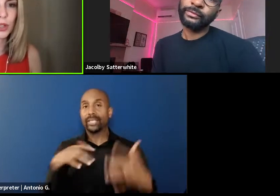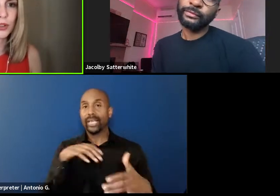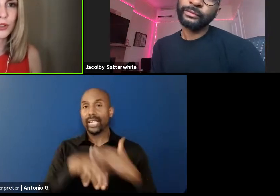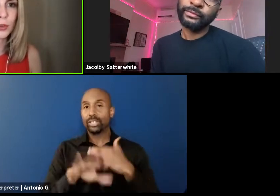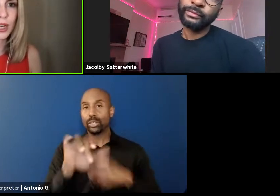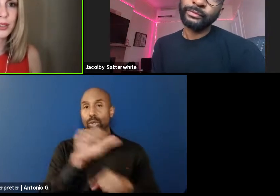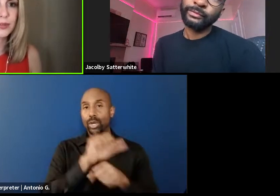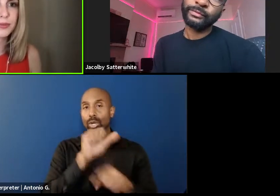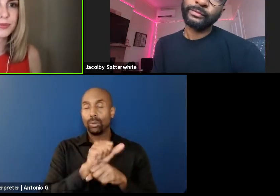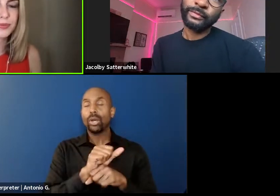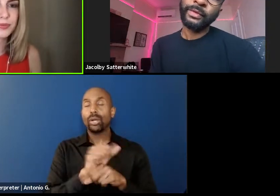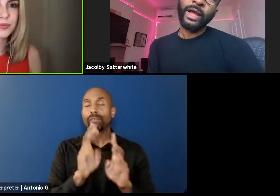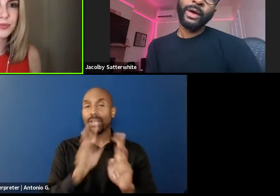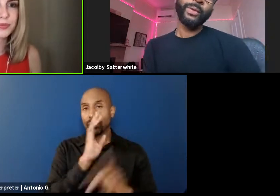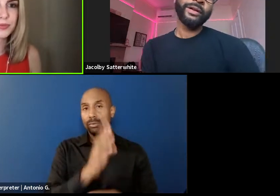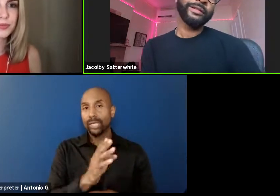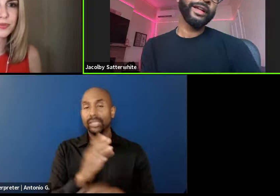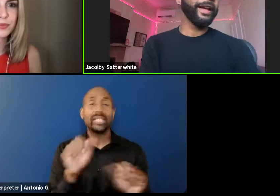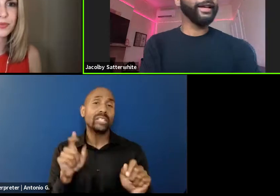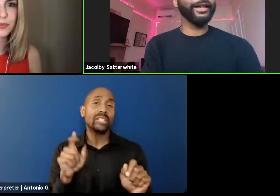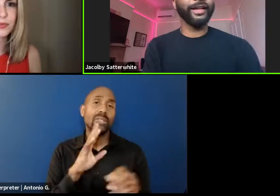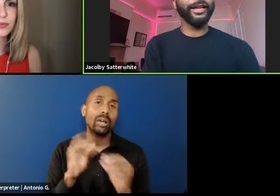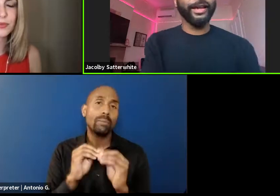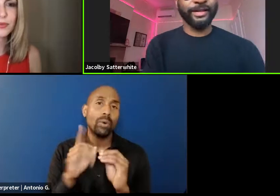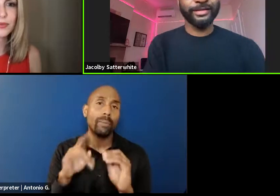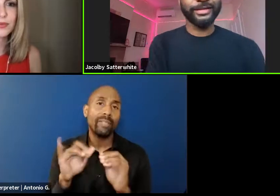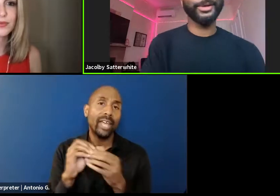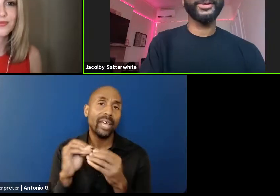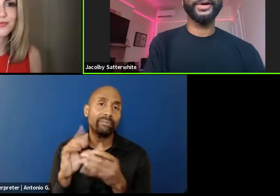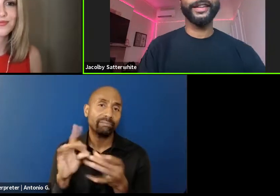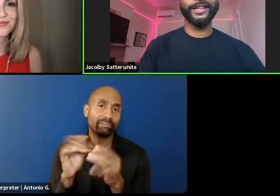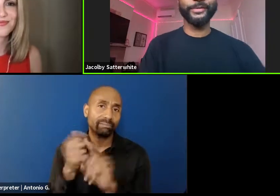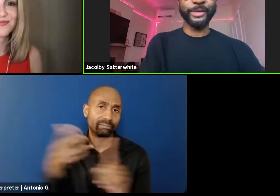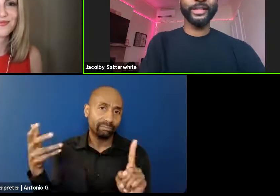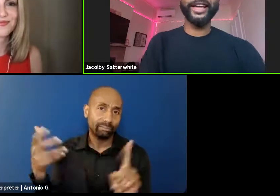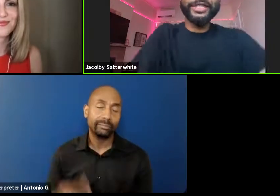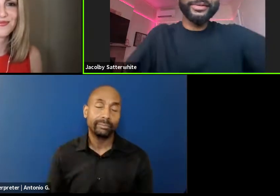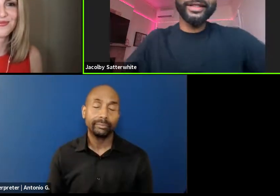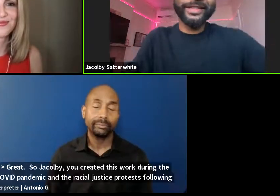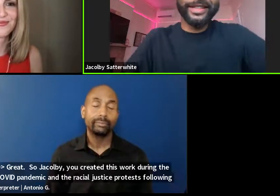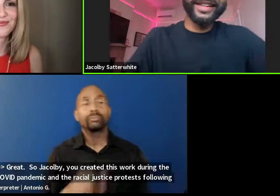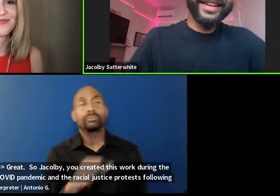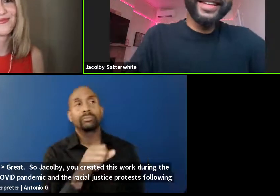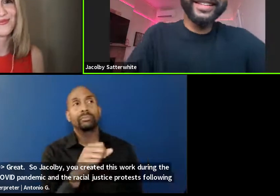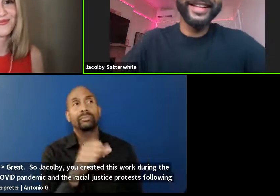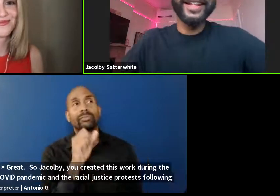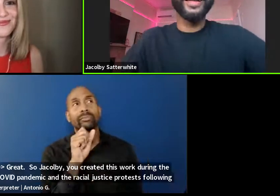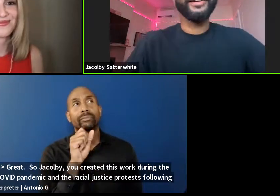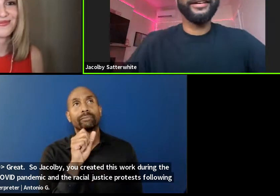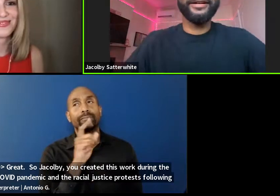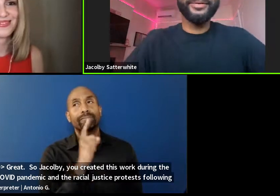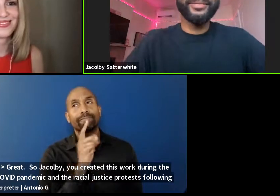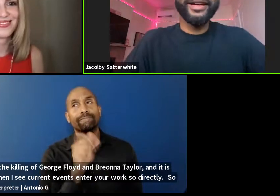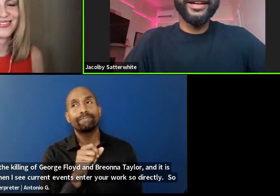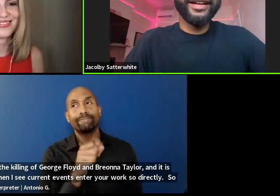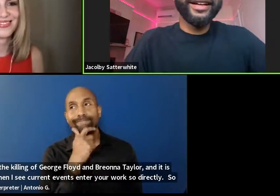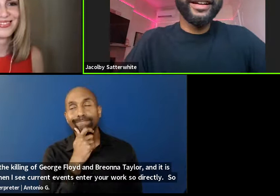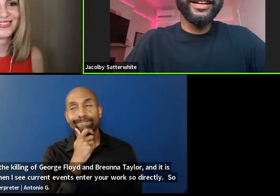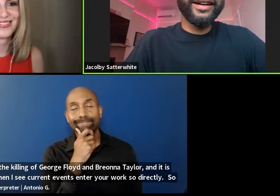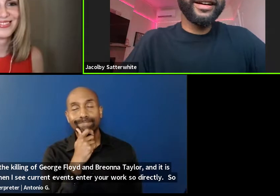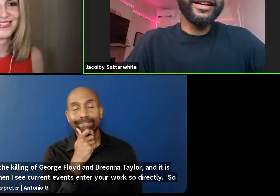almost a more literal way. Well, yeah. So actually,